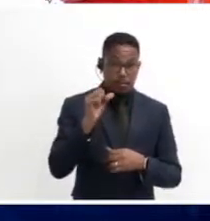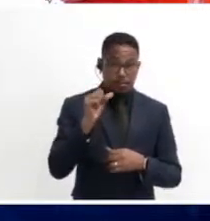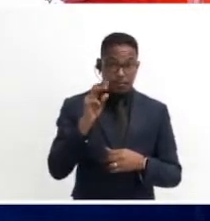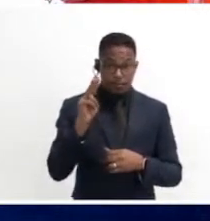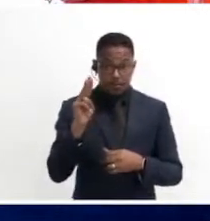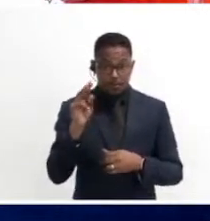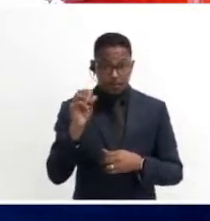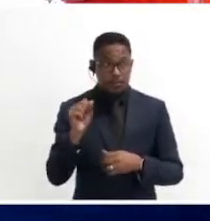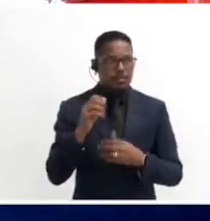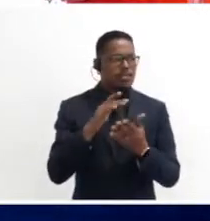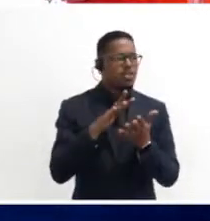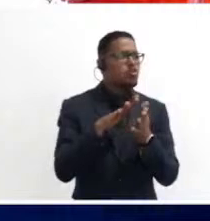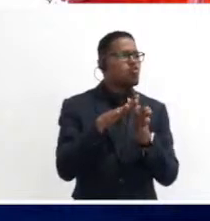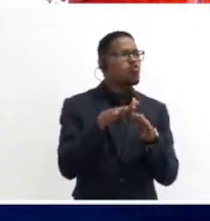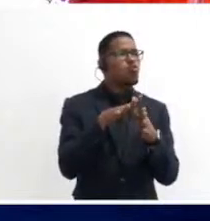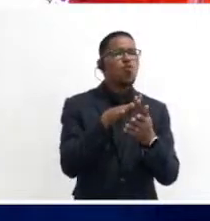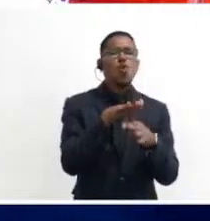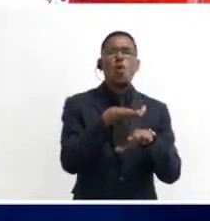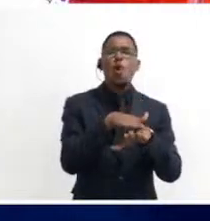tape.